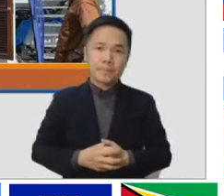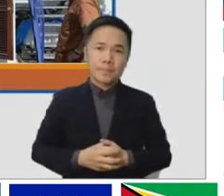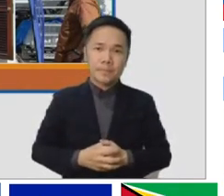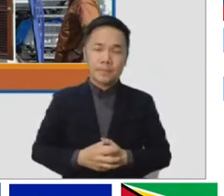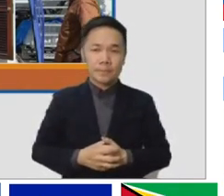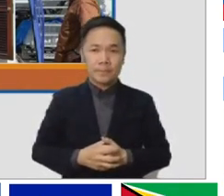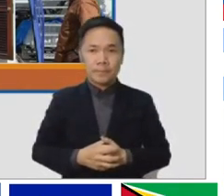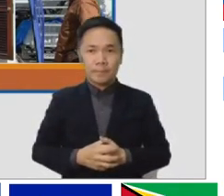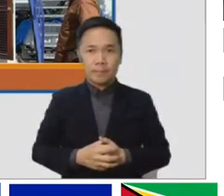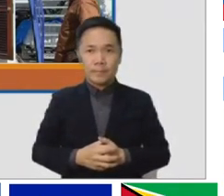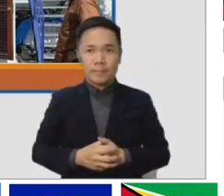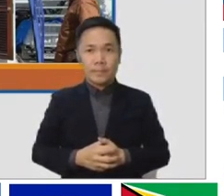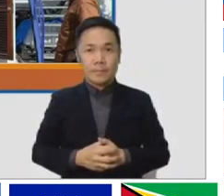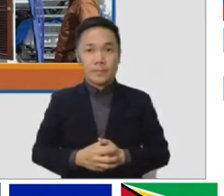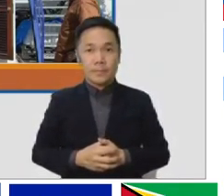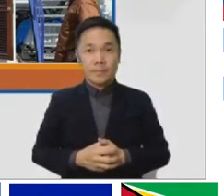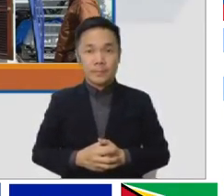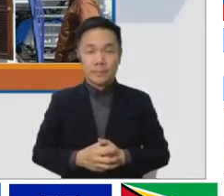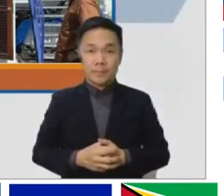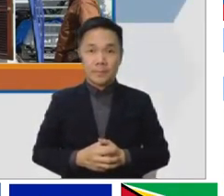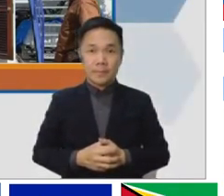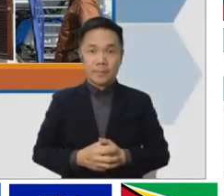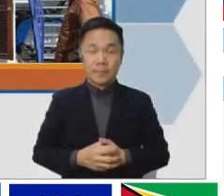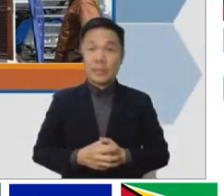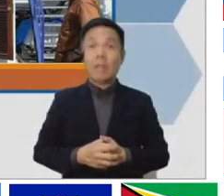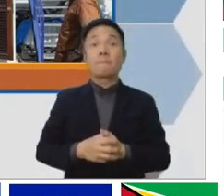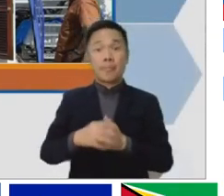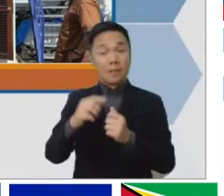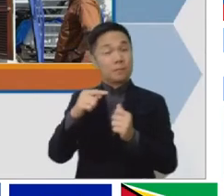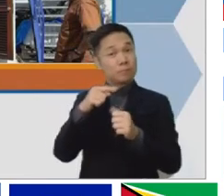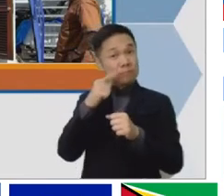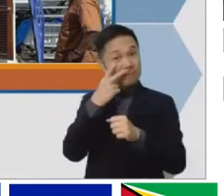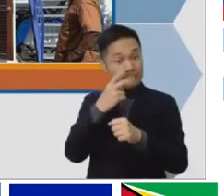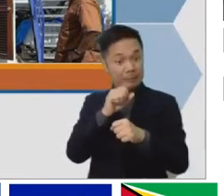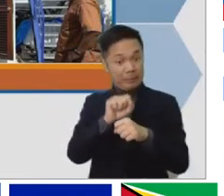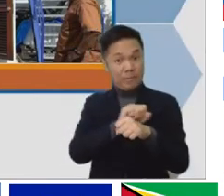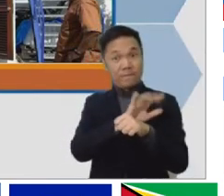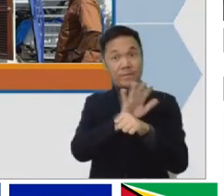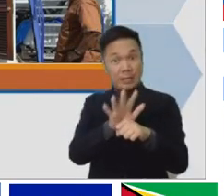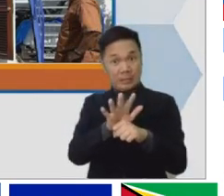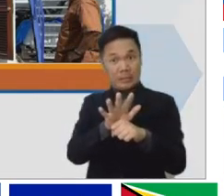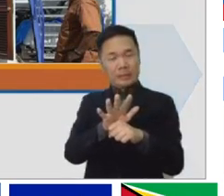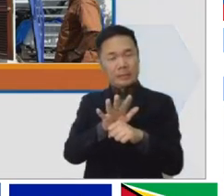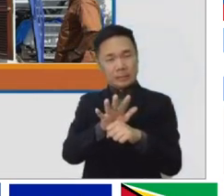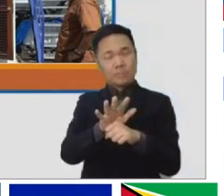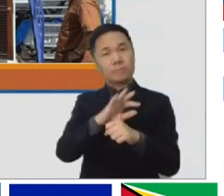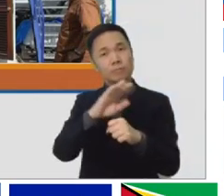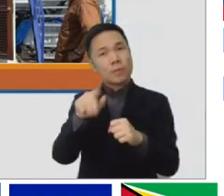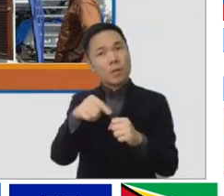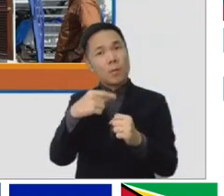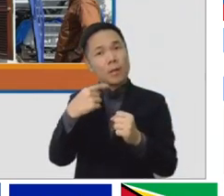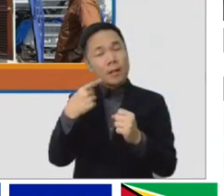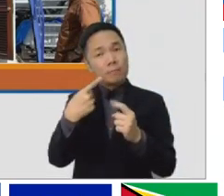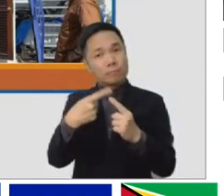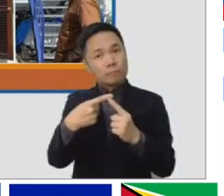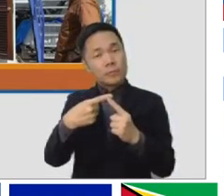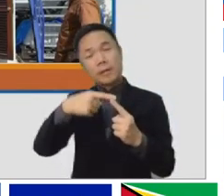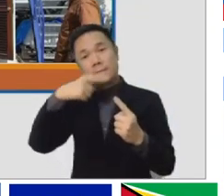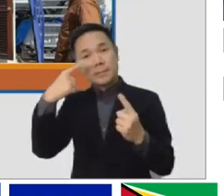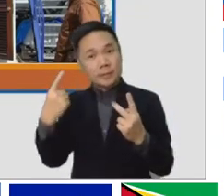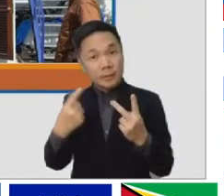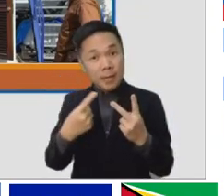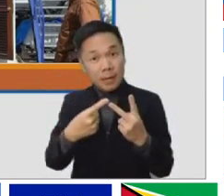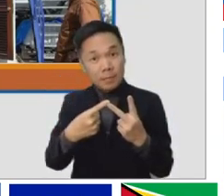events, not only has there been COVID-19, but seasonally, we always ensure that we are making the